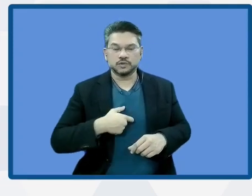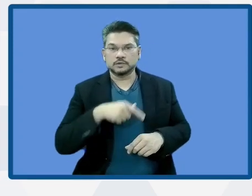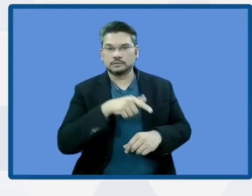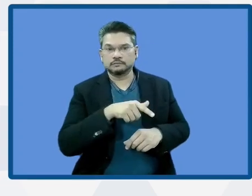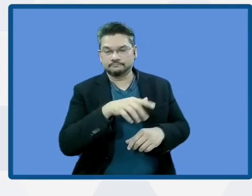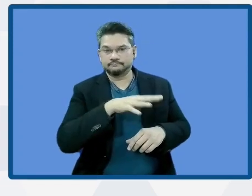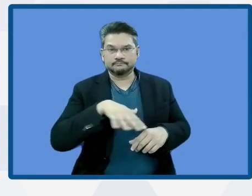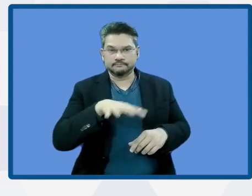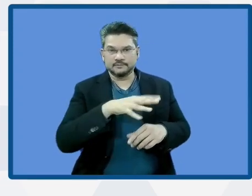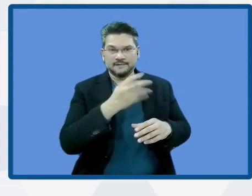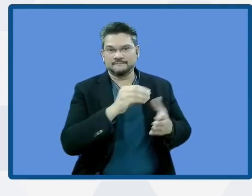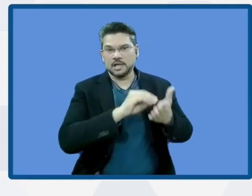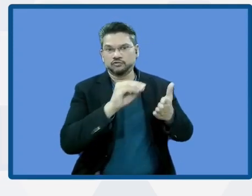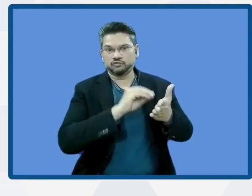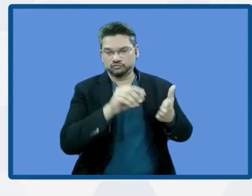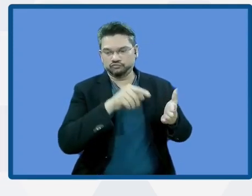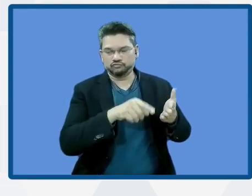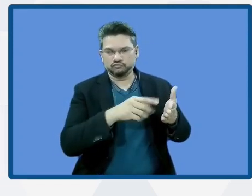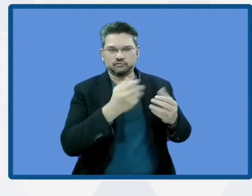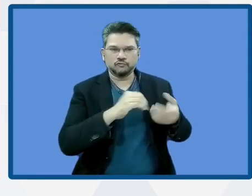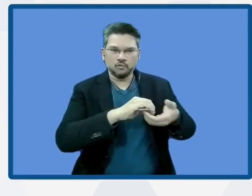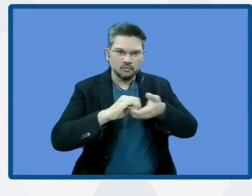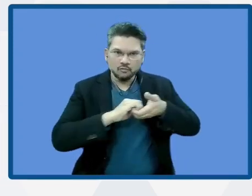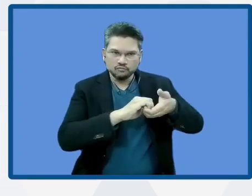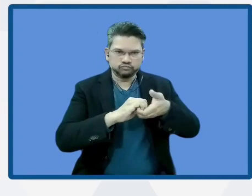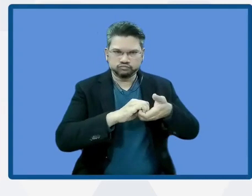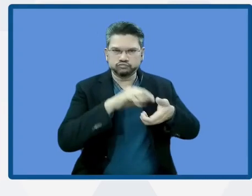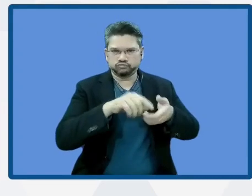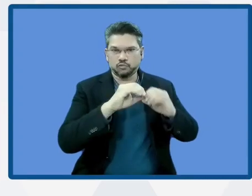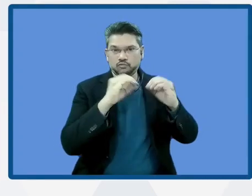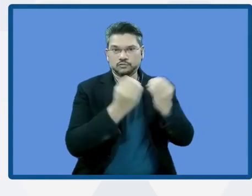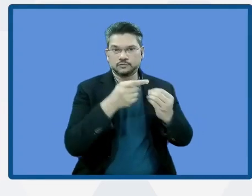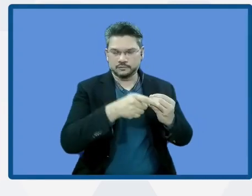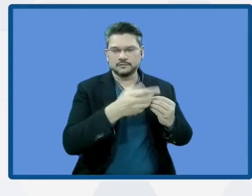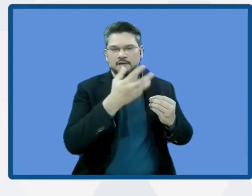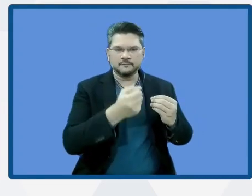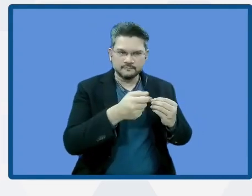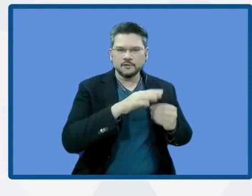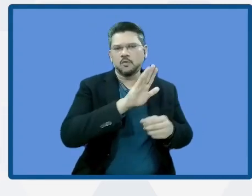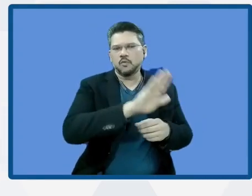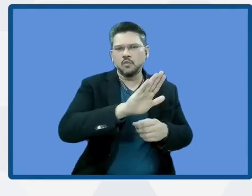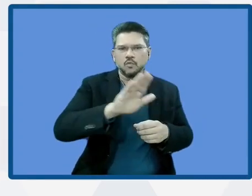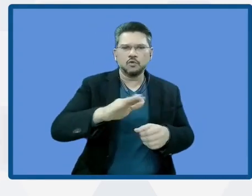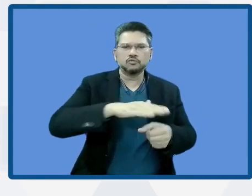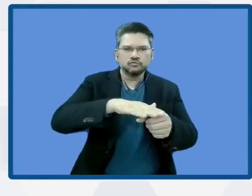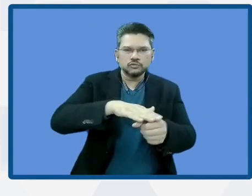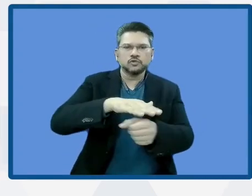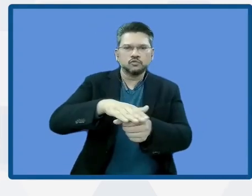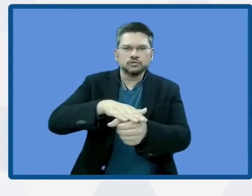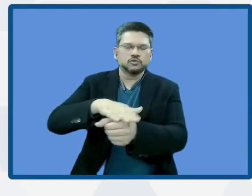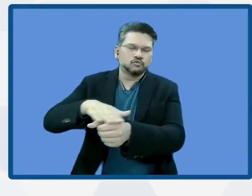organized this event in partnership with their regional offices in the Andean and Central